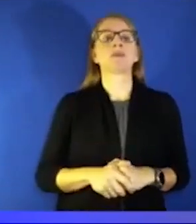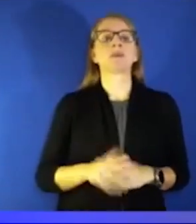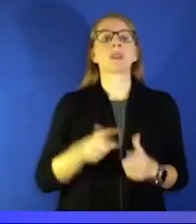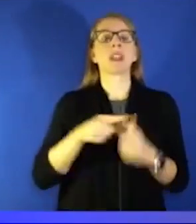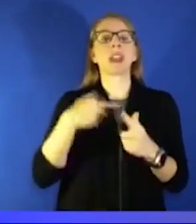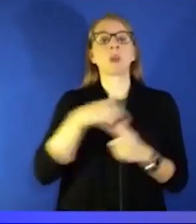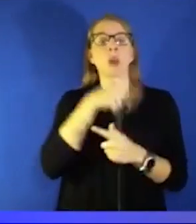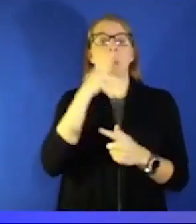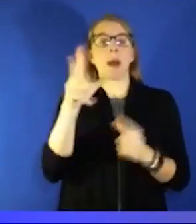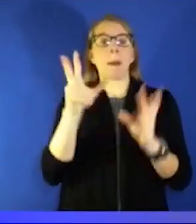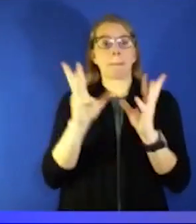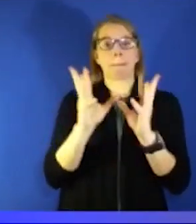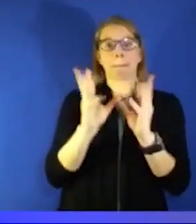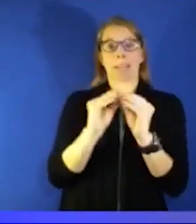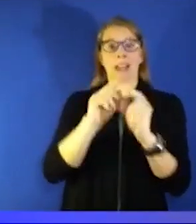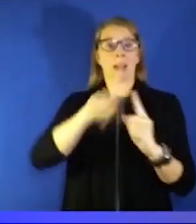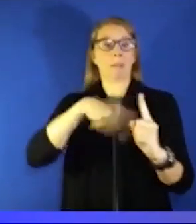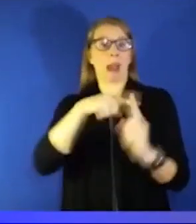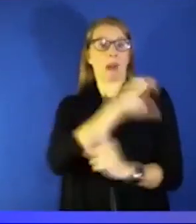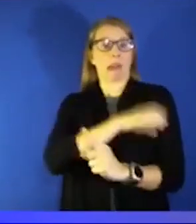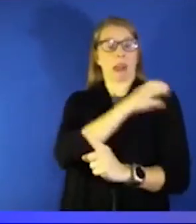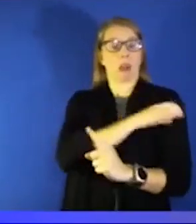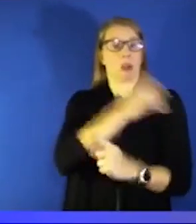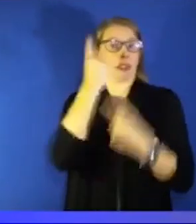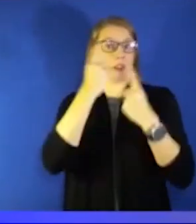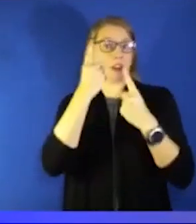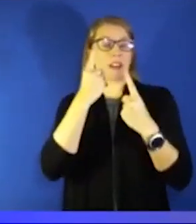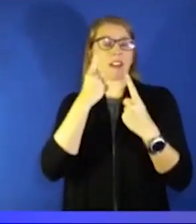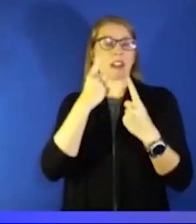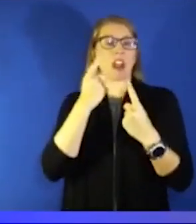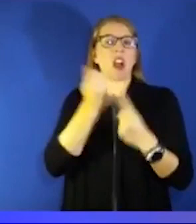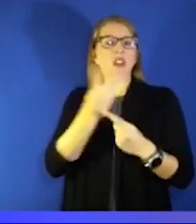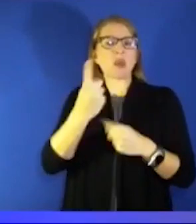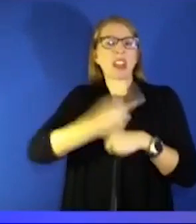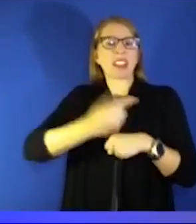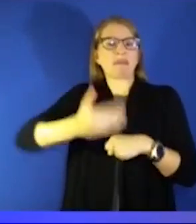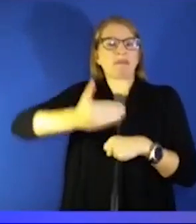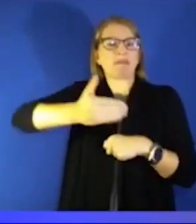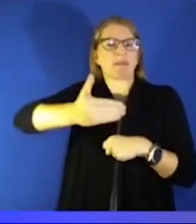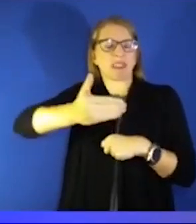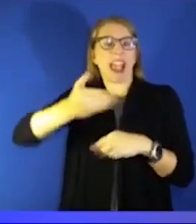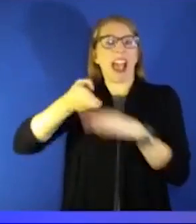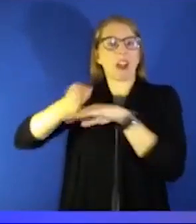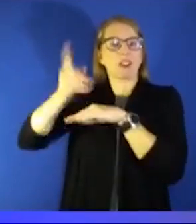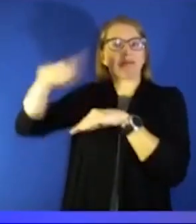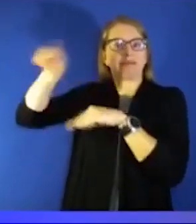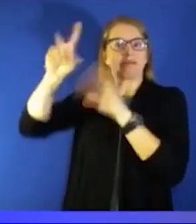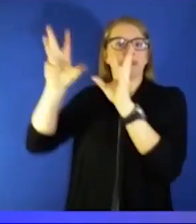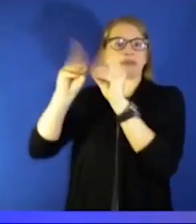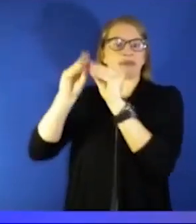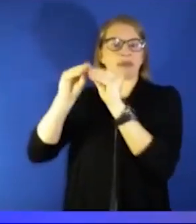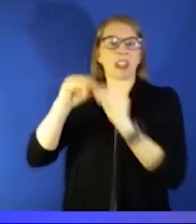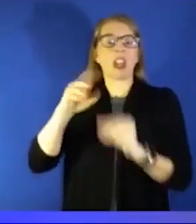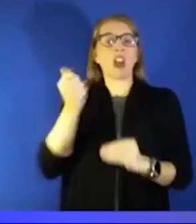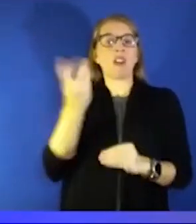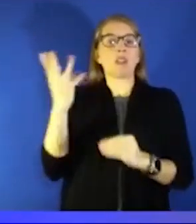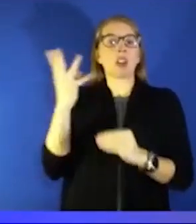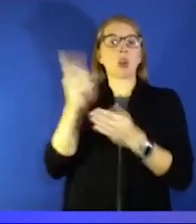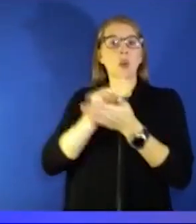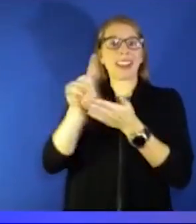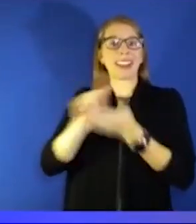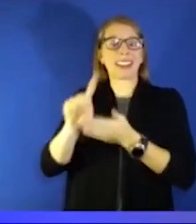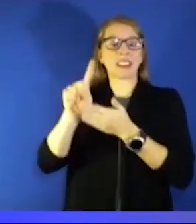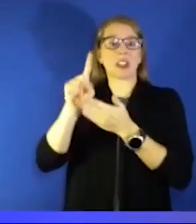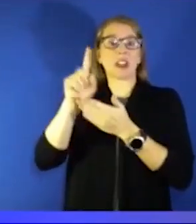clinical consideration within a matter of days. This may take a few weeks for the FDA to act because this